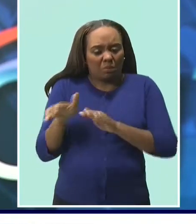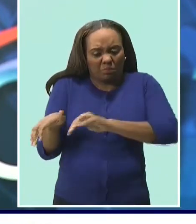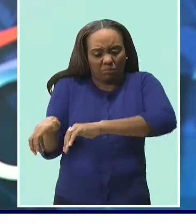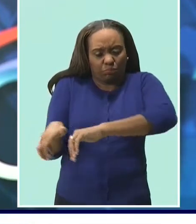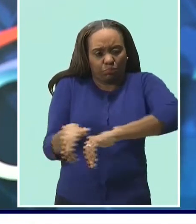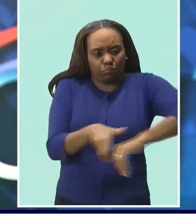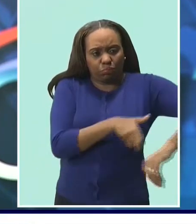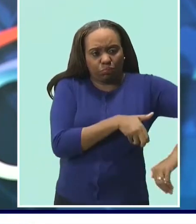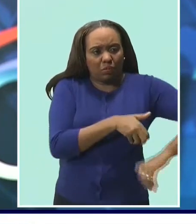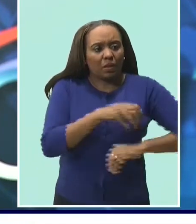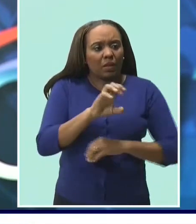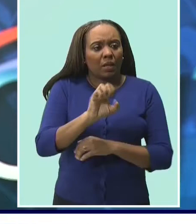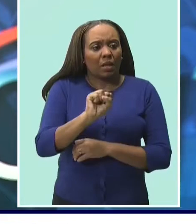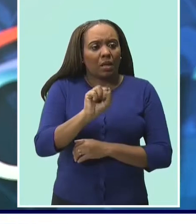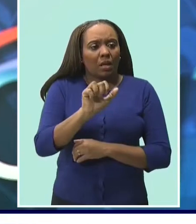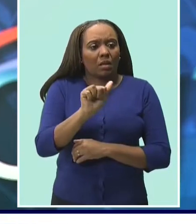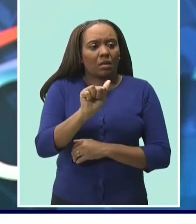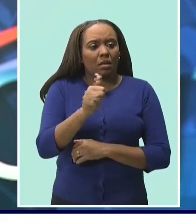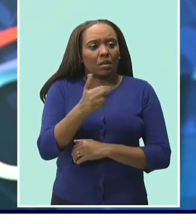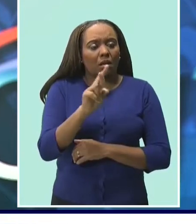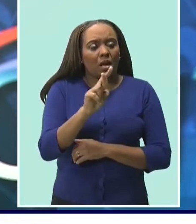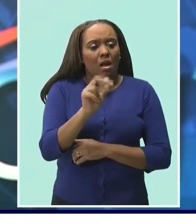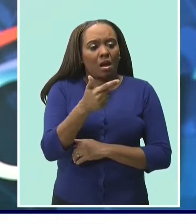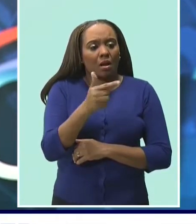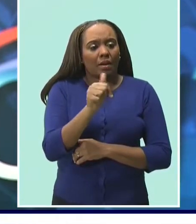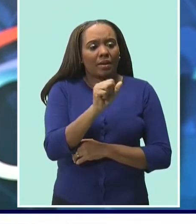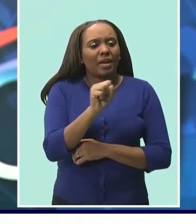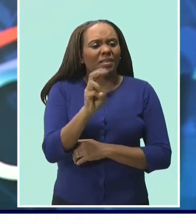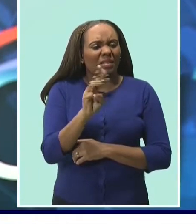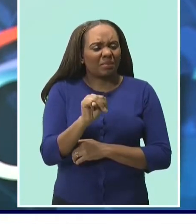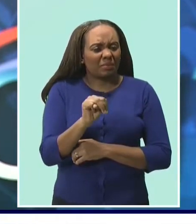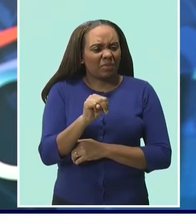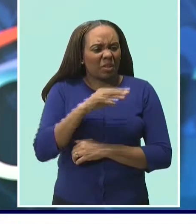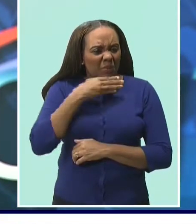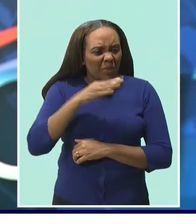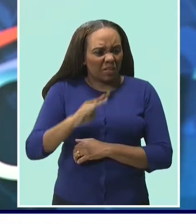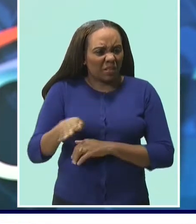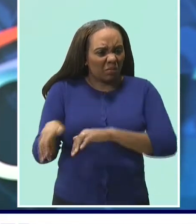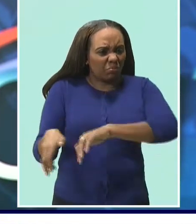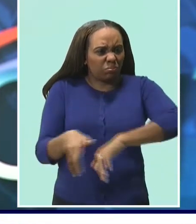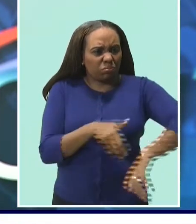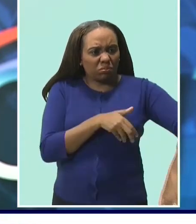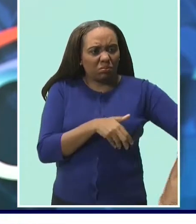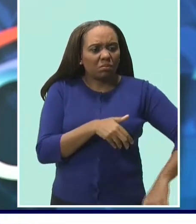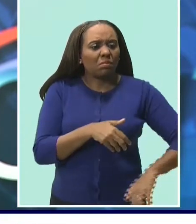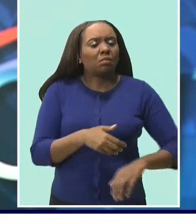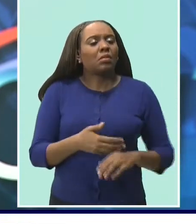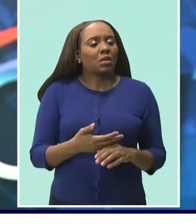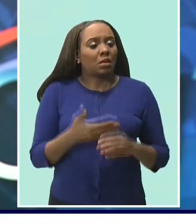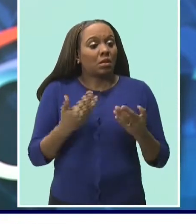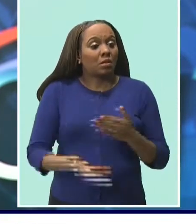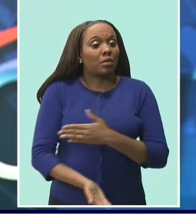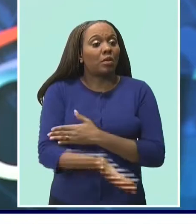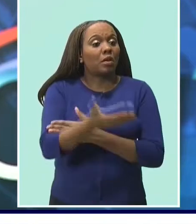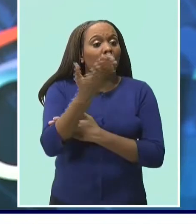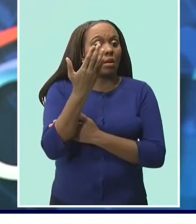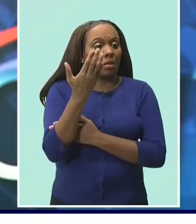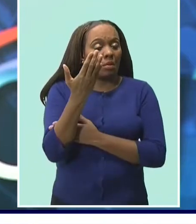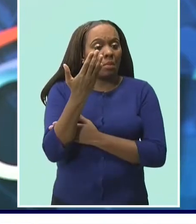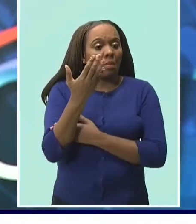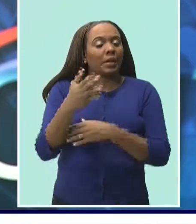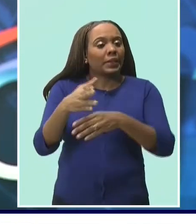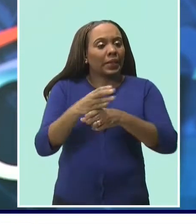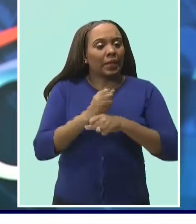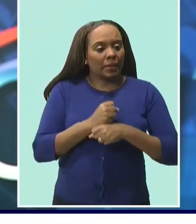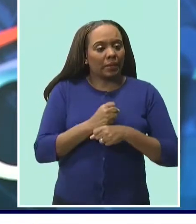local waters. It includes a seaweed harvester, which was launched this morning at the Barbados Coast Guard's HMBS